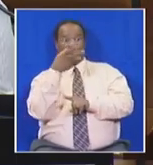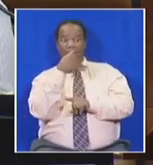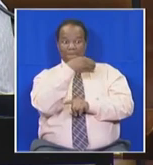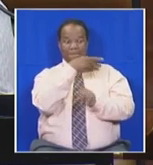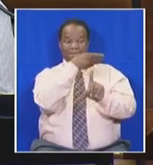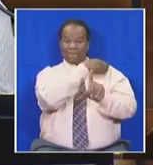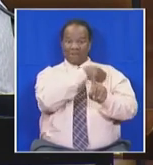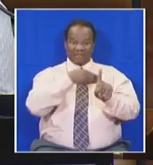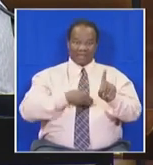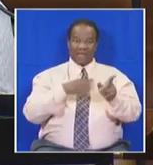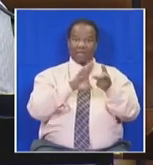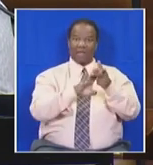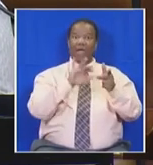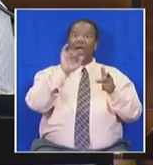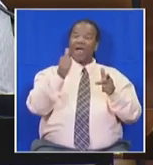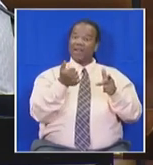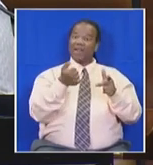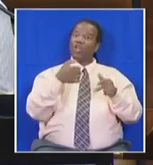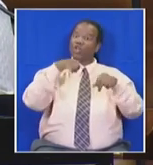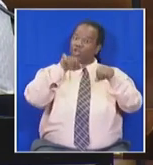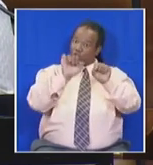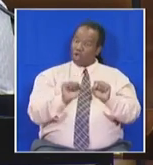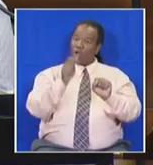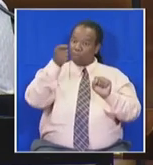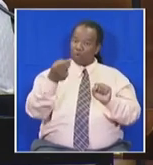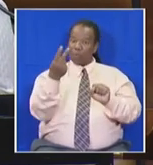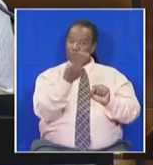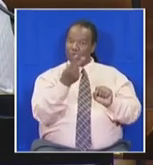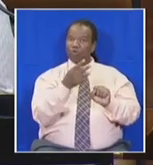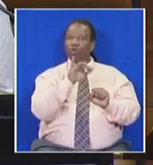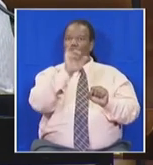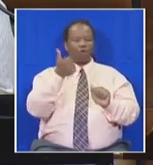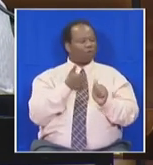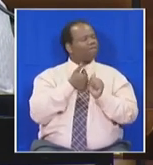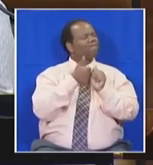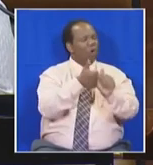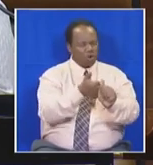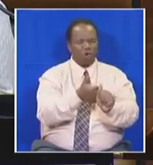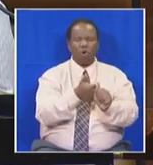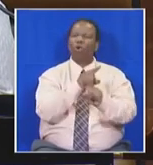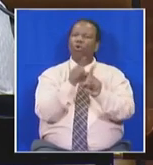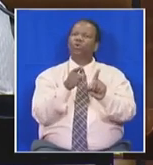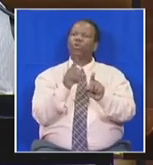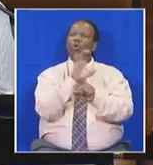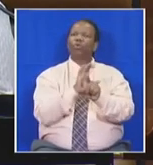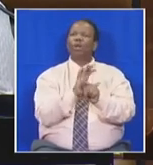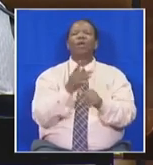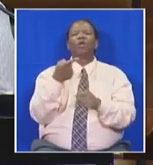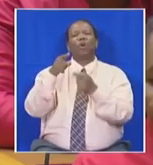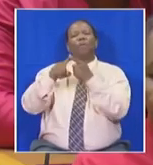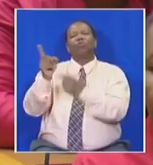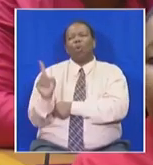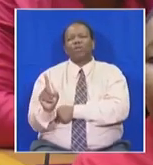Gardee. presiding officers are in contempt of the Constitutional Court provision. What is the point of order? The